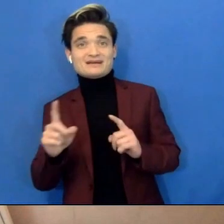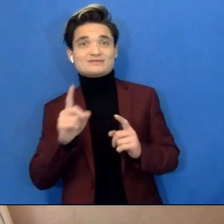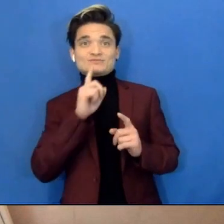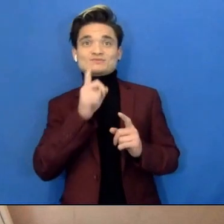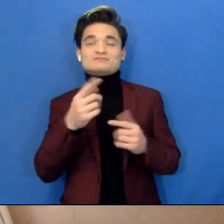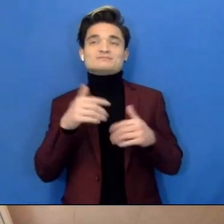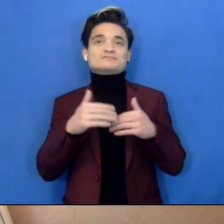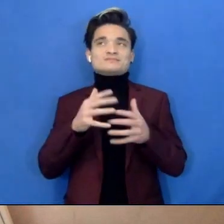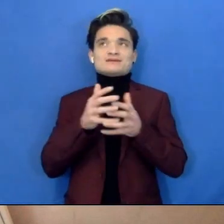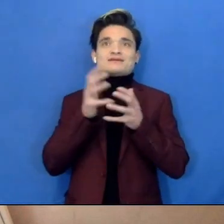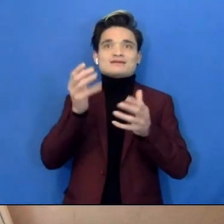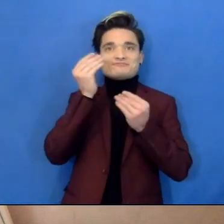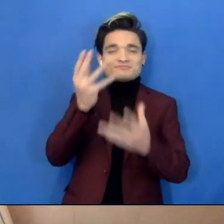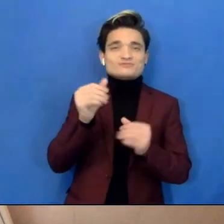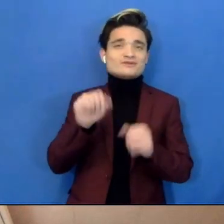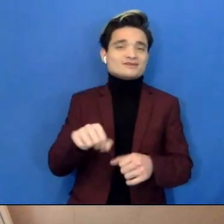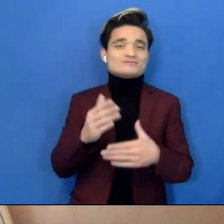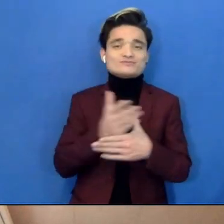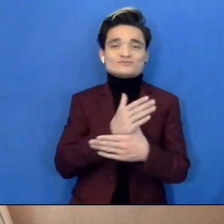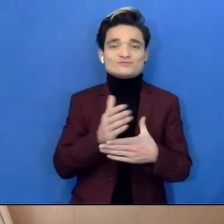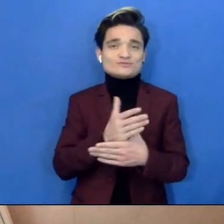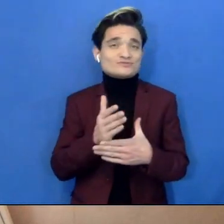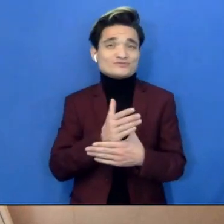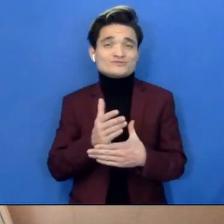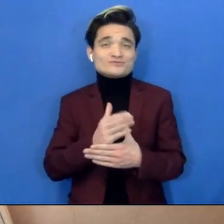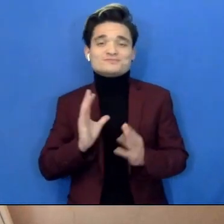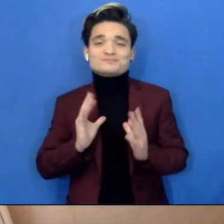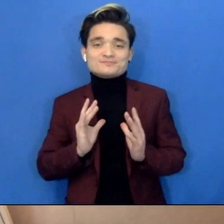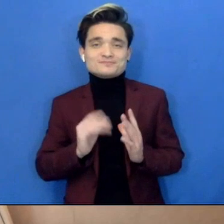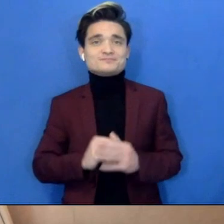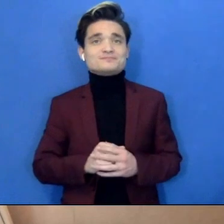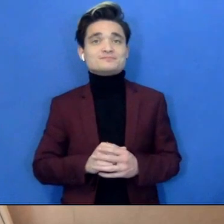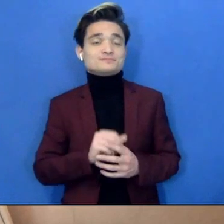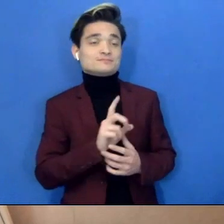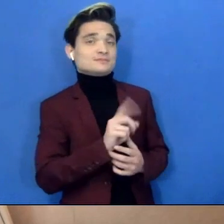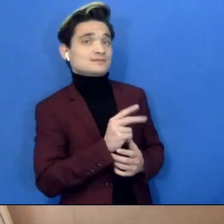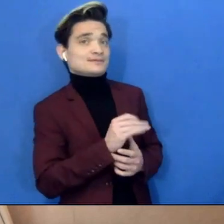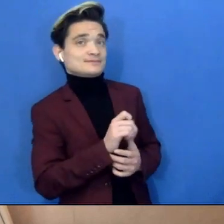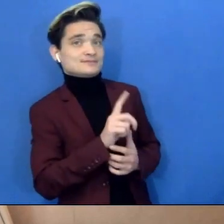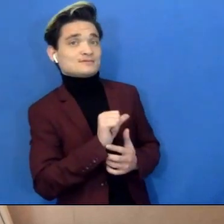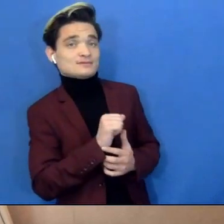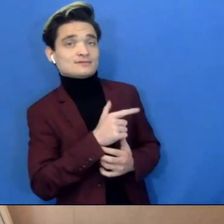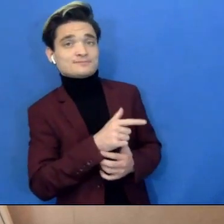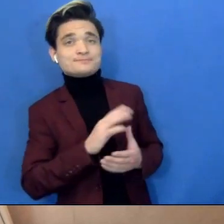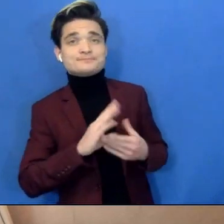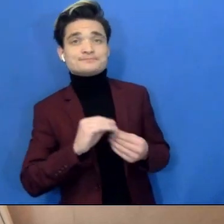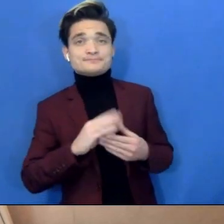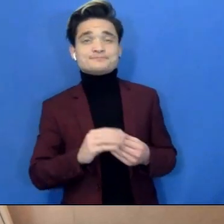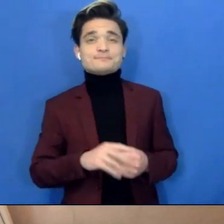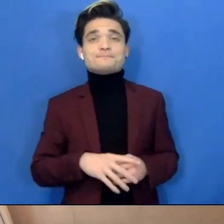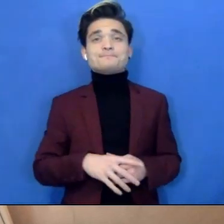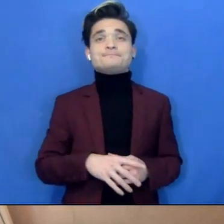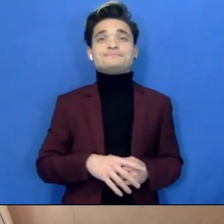It's great. Yeah, I'll just concerning your question